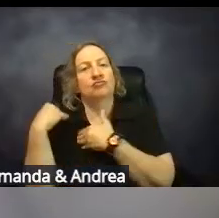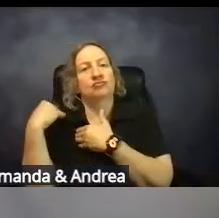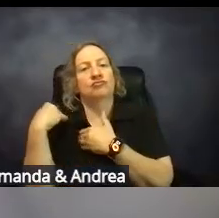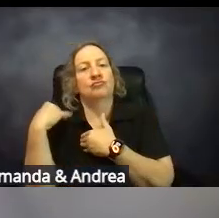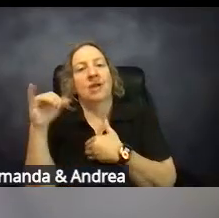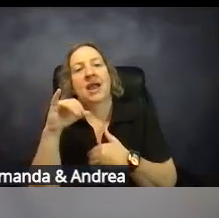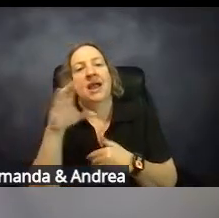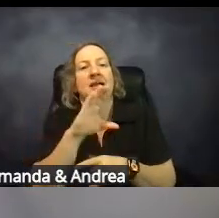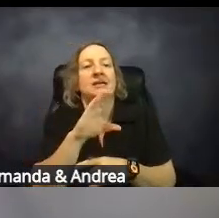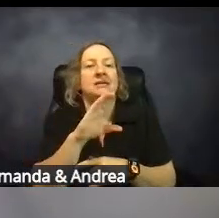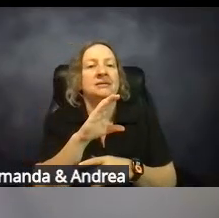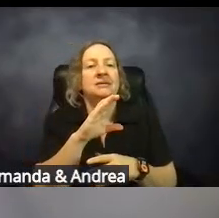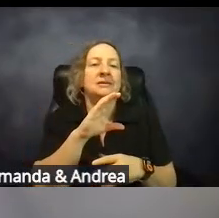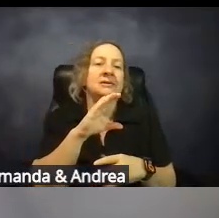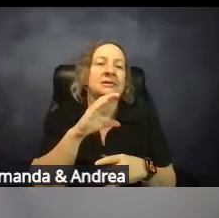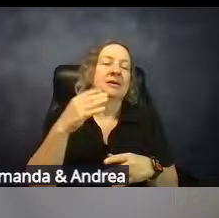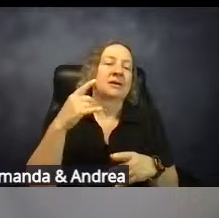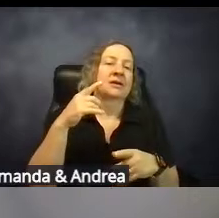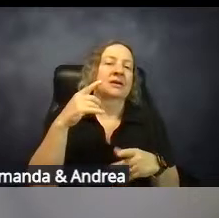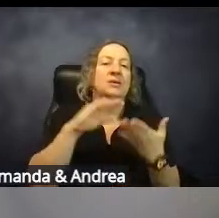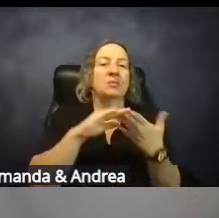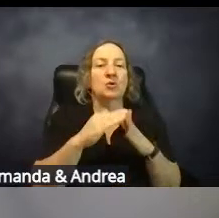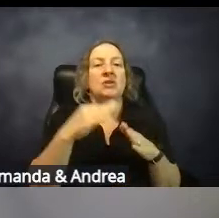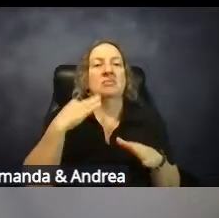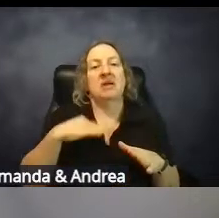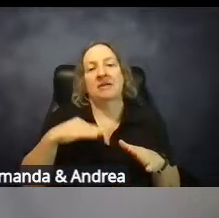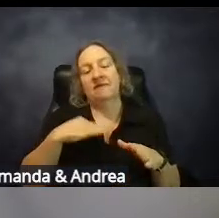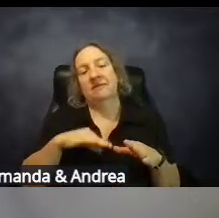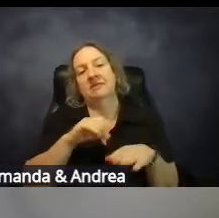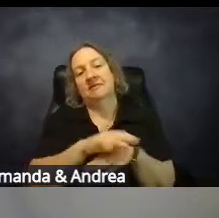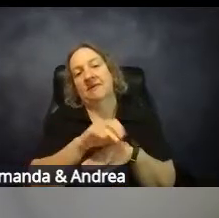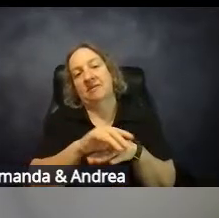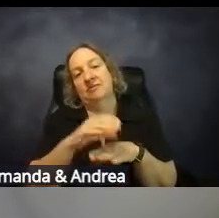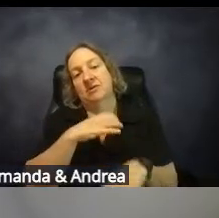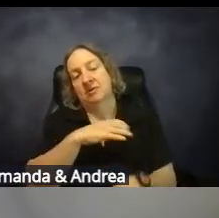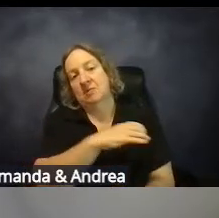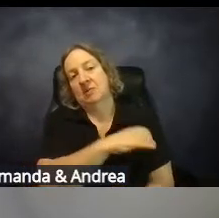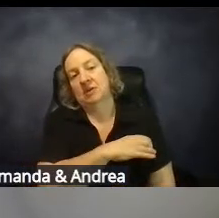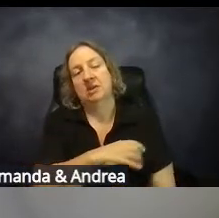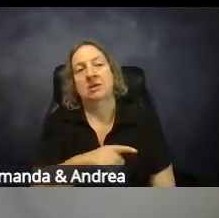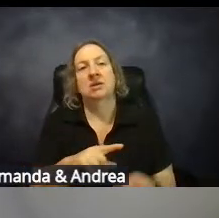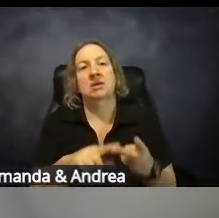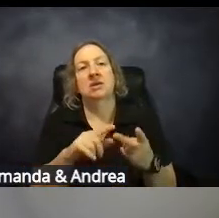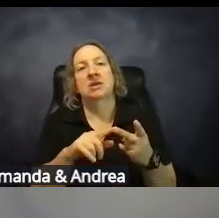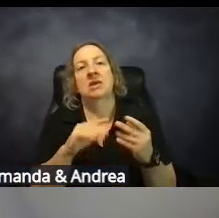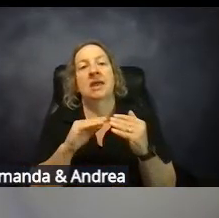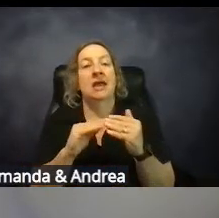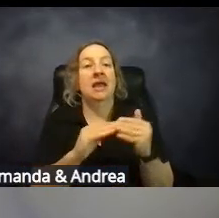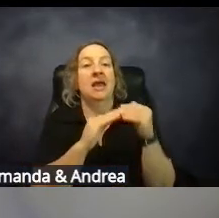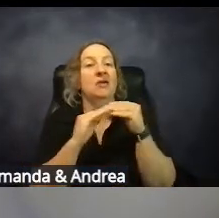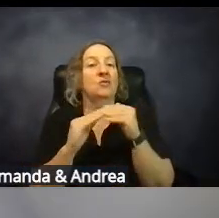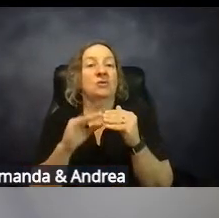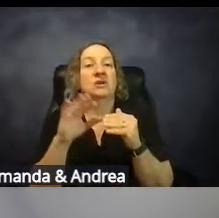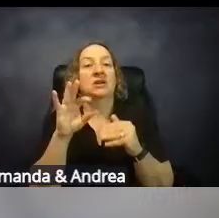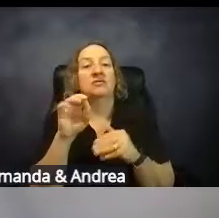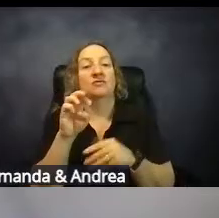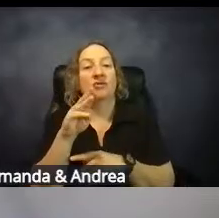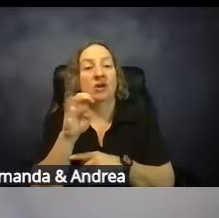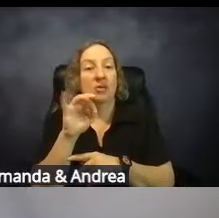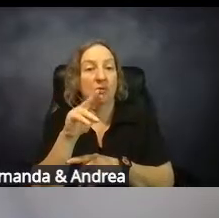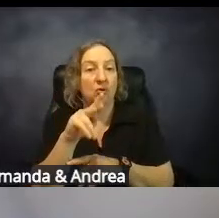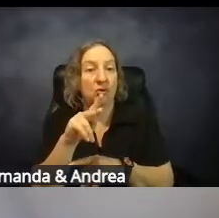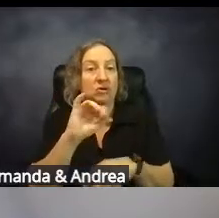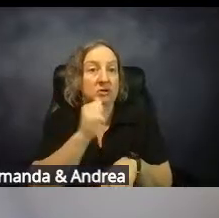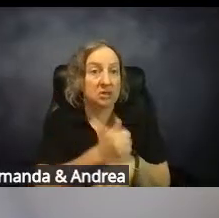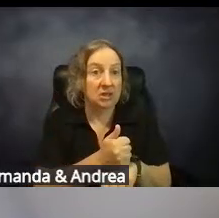Benefits Advisory Committee, the equity framework that was created, as well